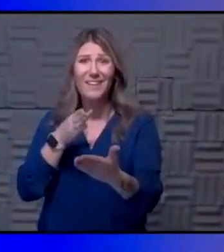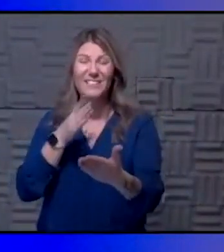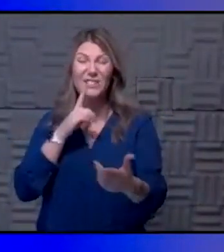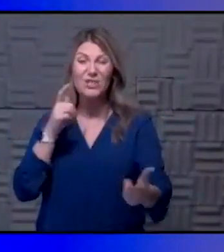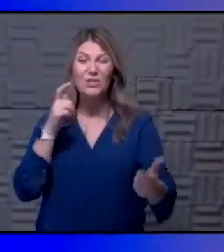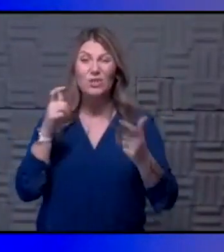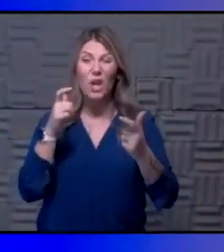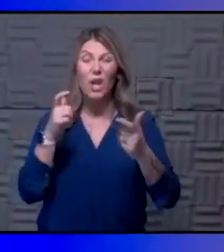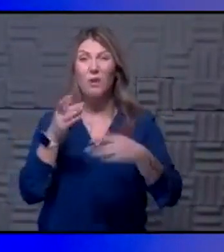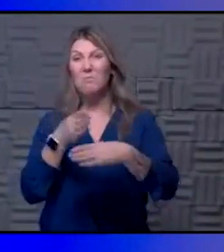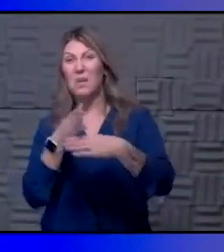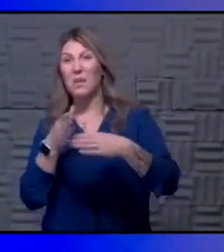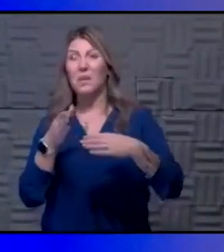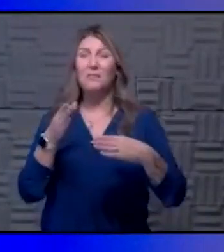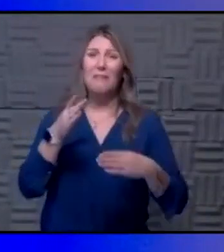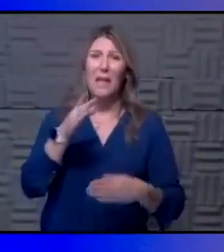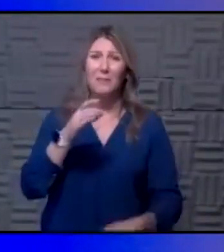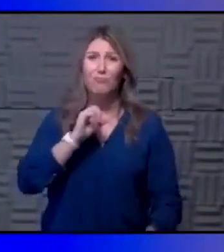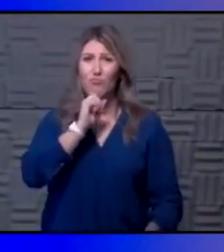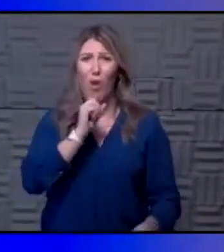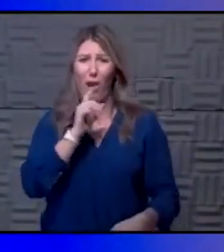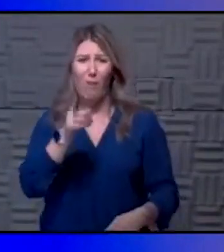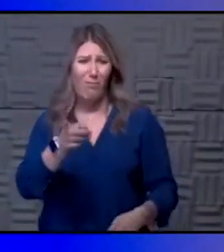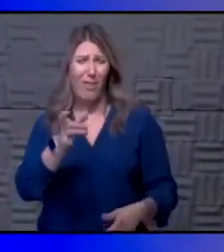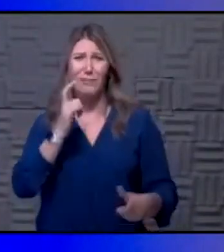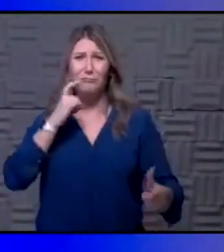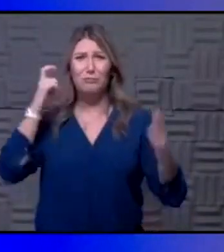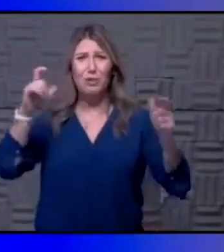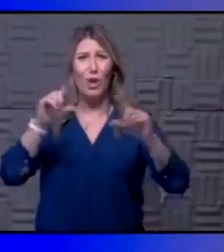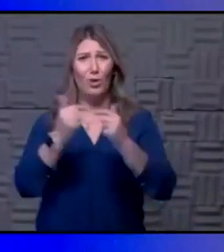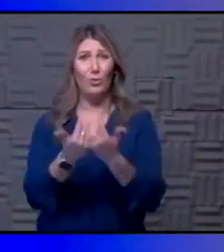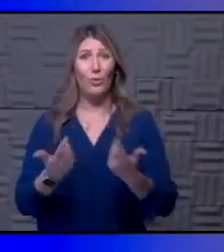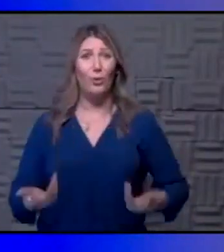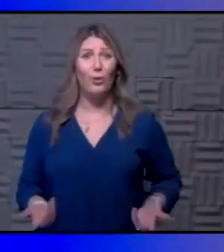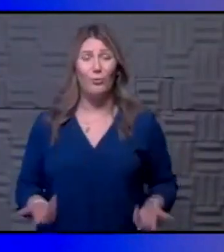large size groups. And I would say probably a prom is going to be a large size group. I think it